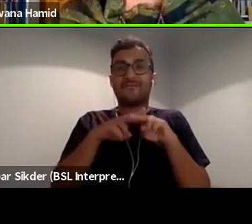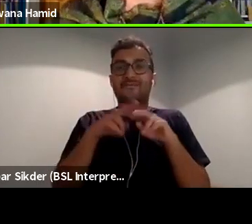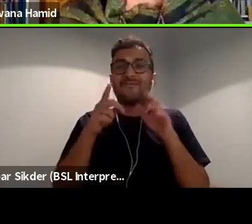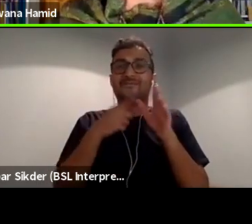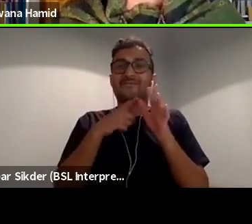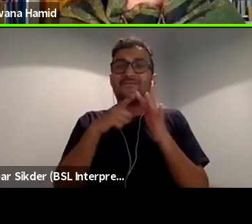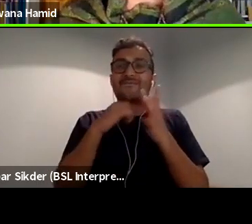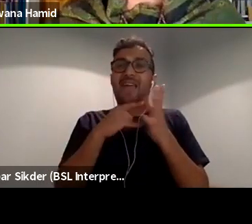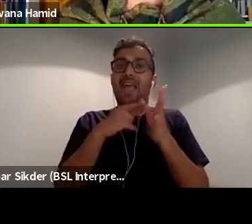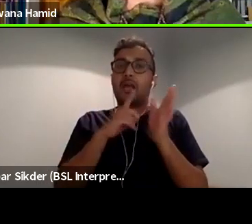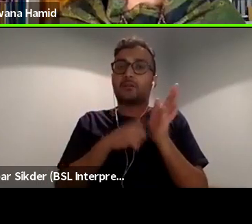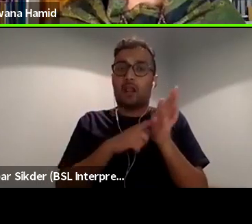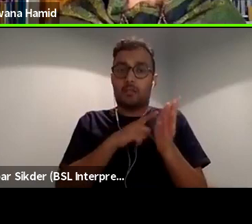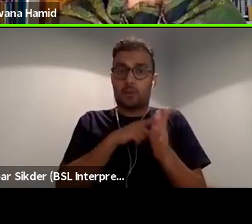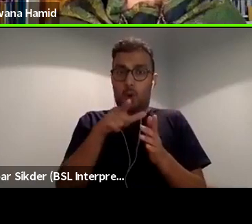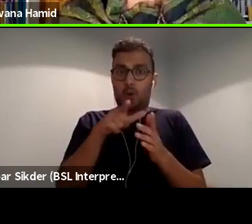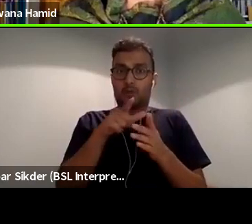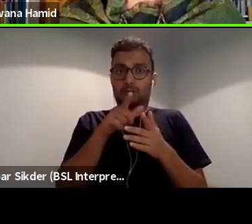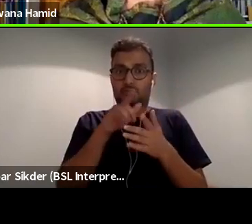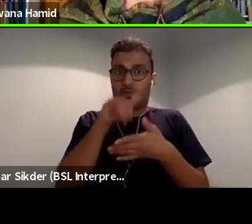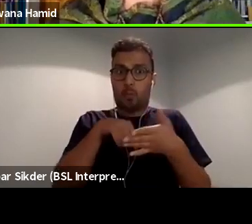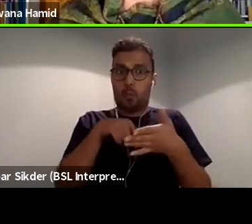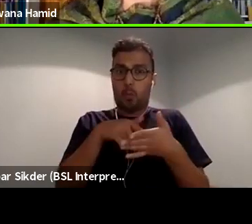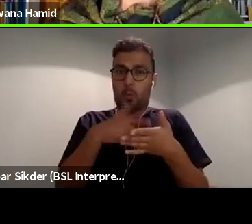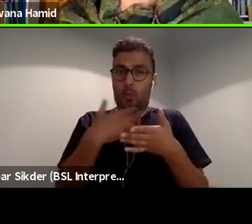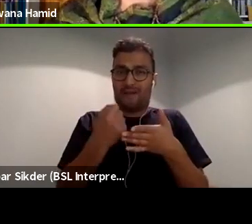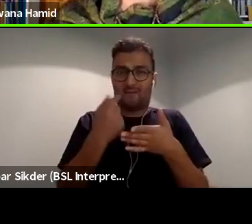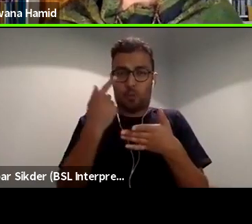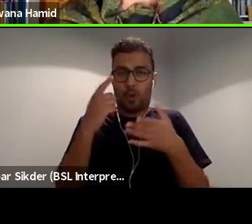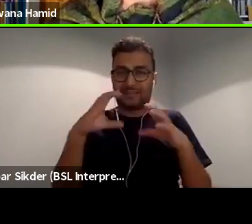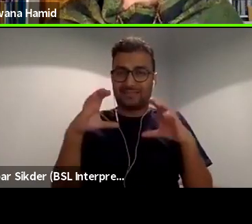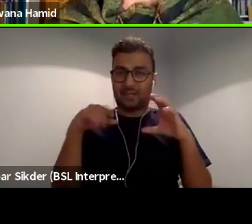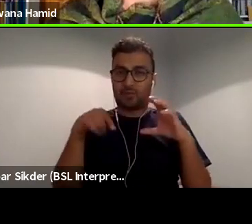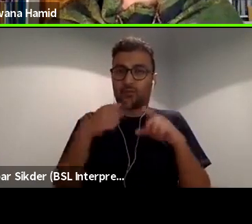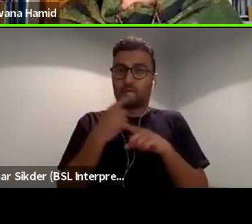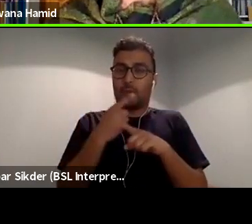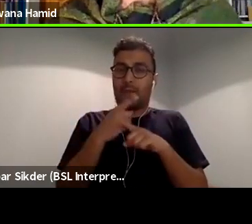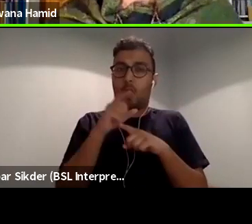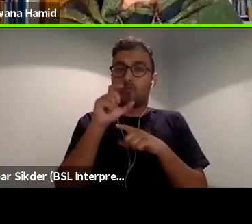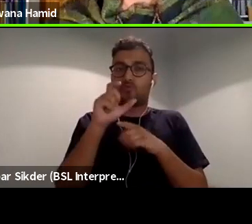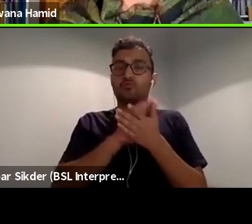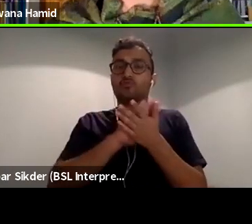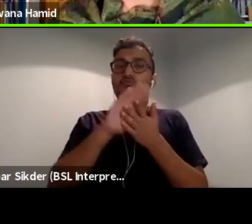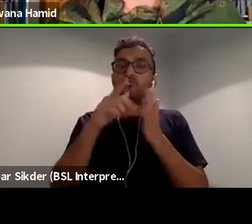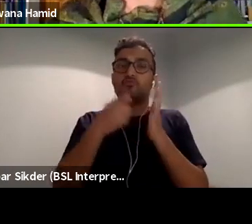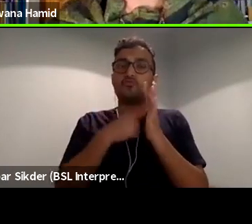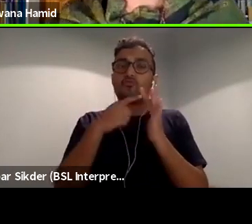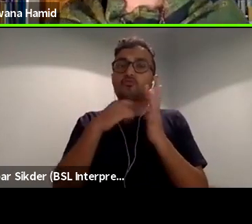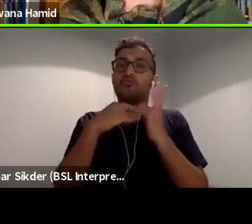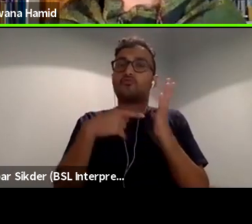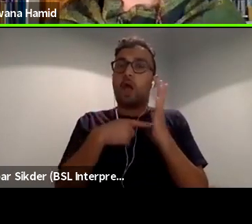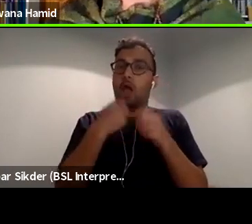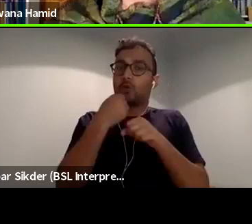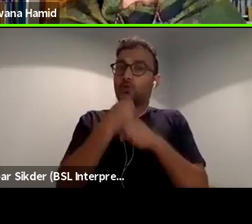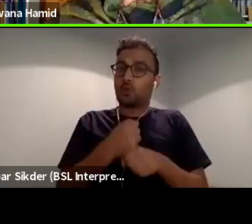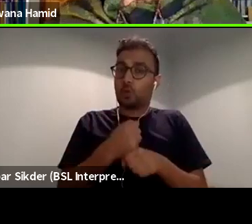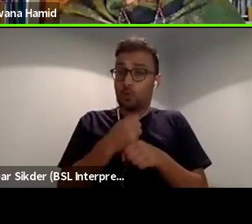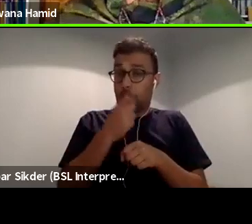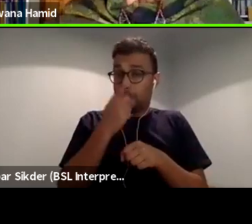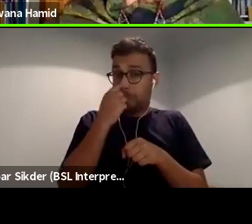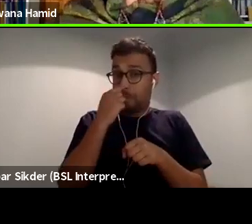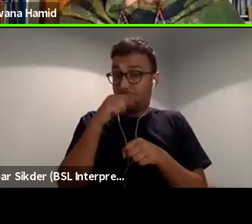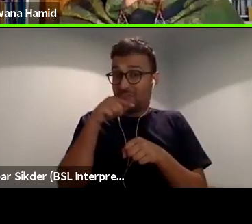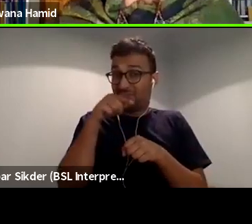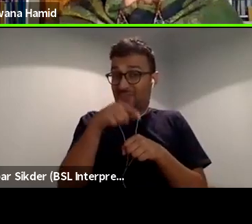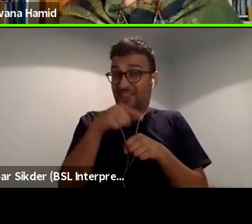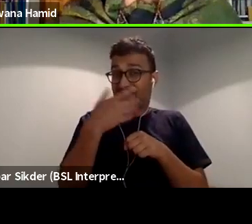as a possible turning point. But maybe if Rohit and Lizzie and John, if you answer that, and then we bring